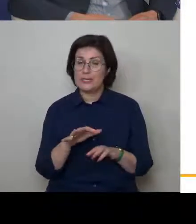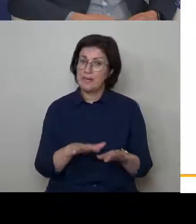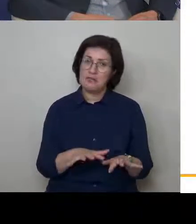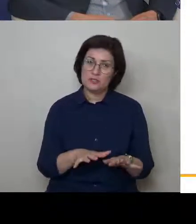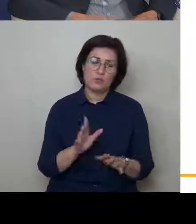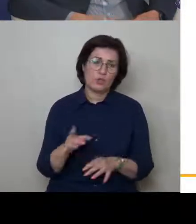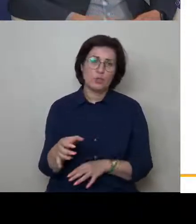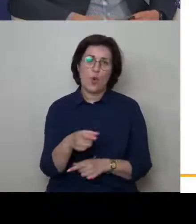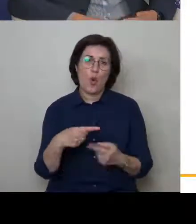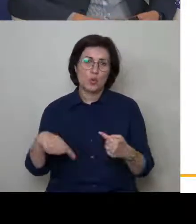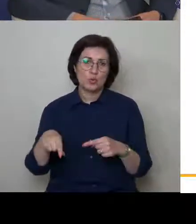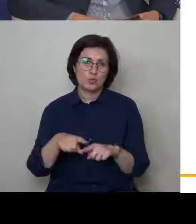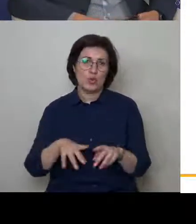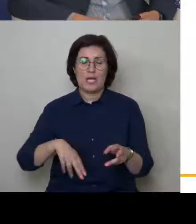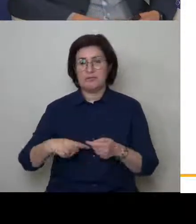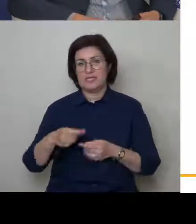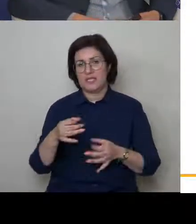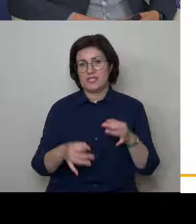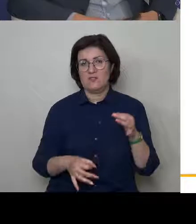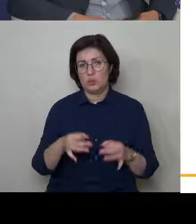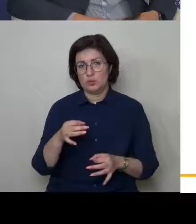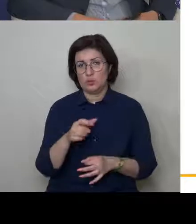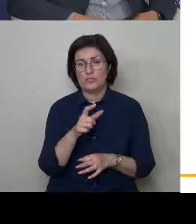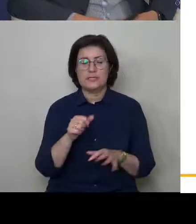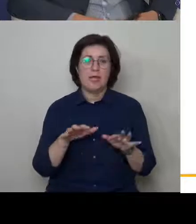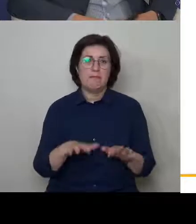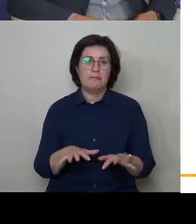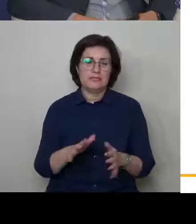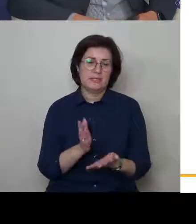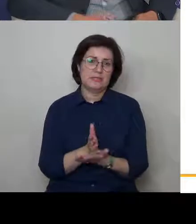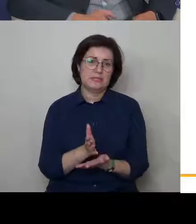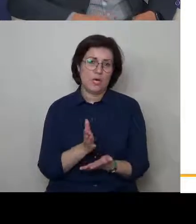violates it, you can go directly to the DC,